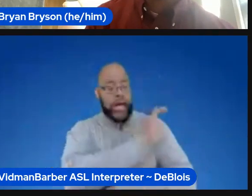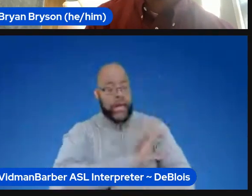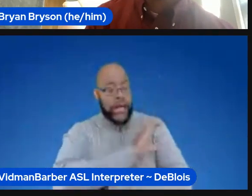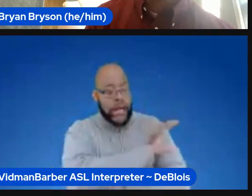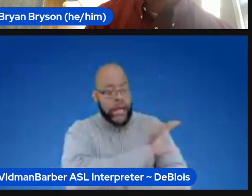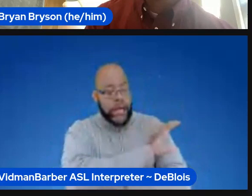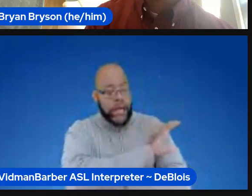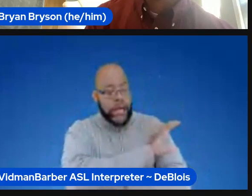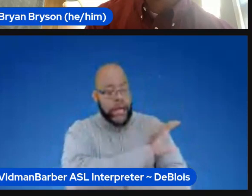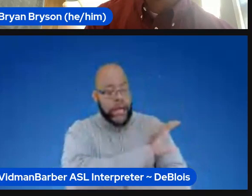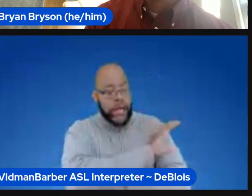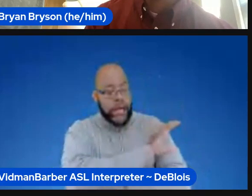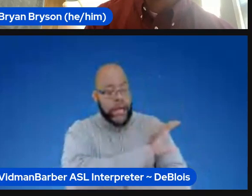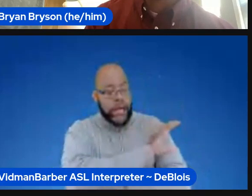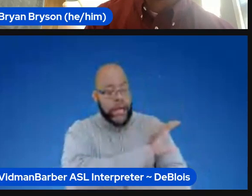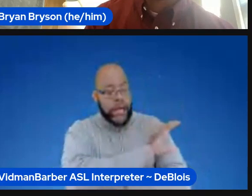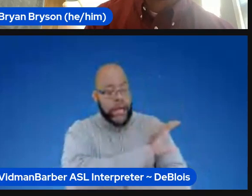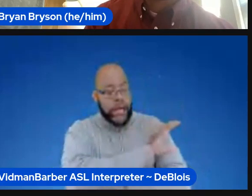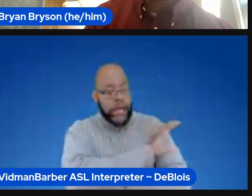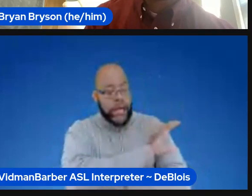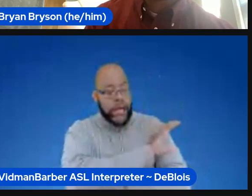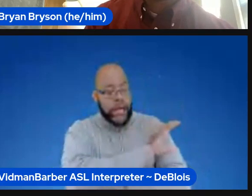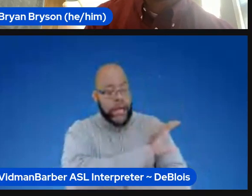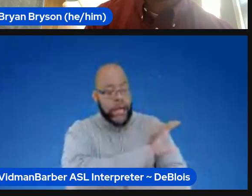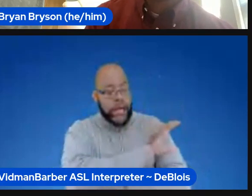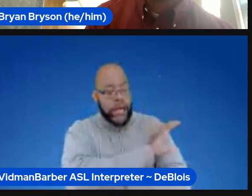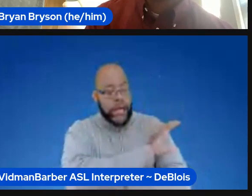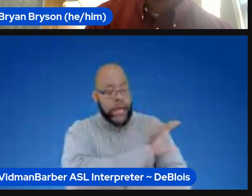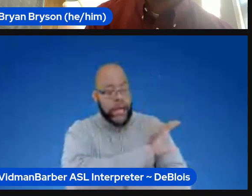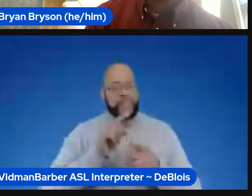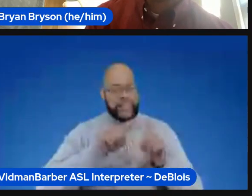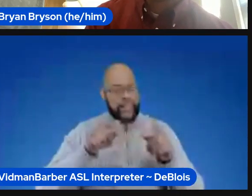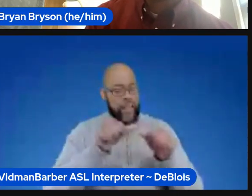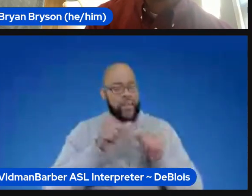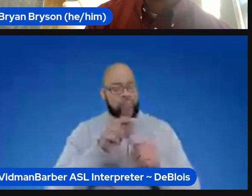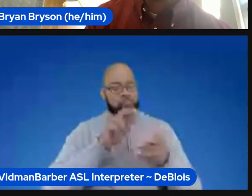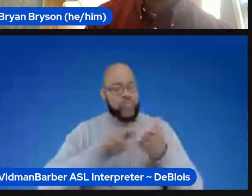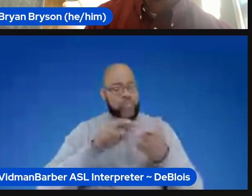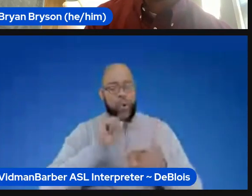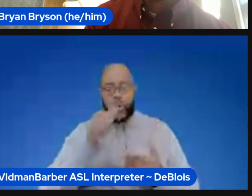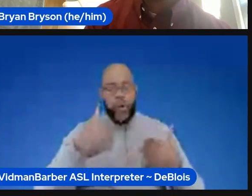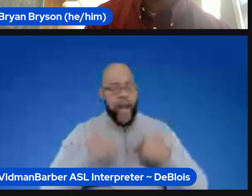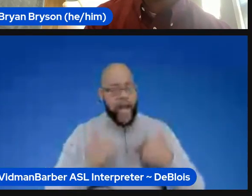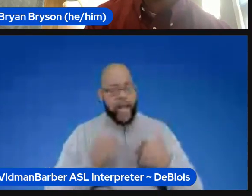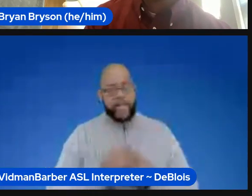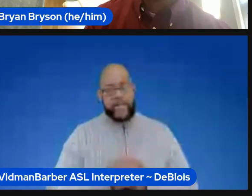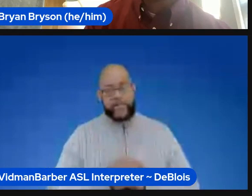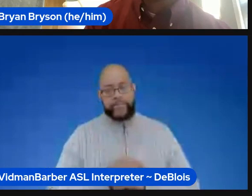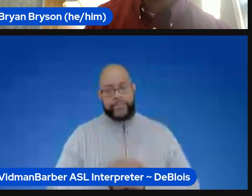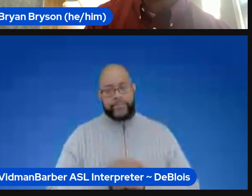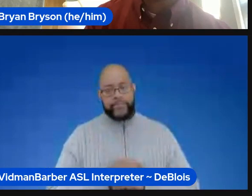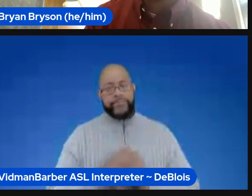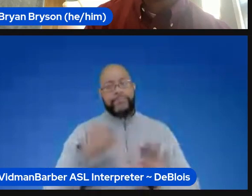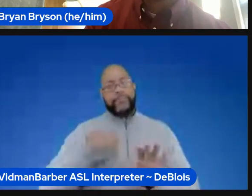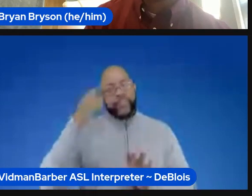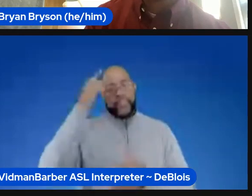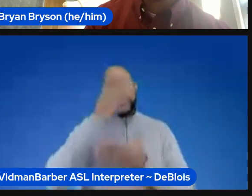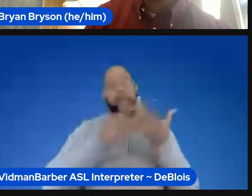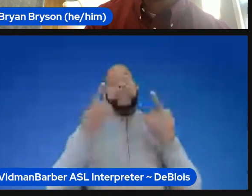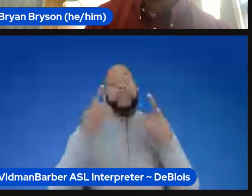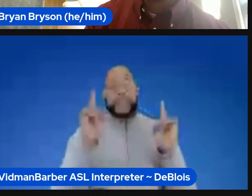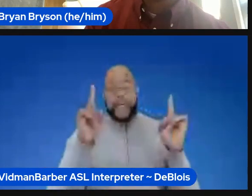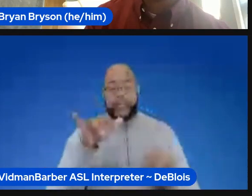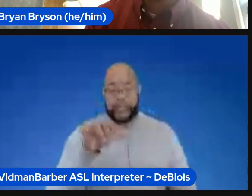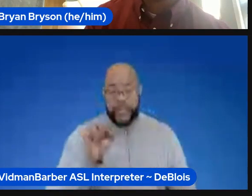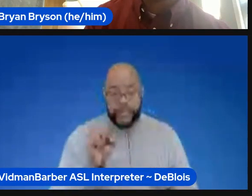immunological side. These are active areas of research where we haven't gotten I think there are some successes,